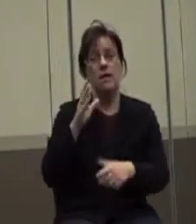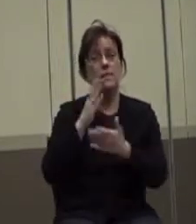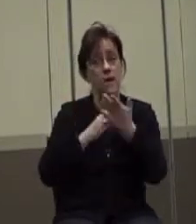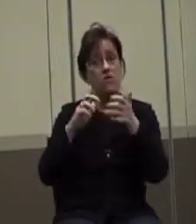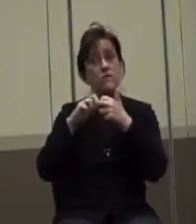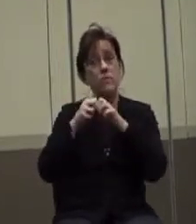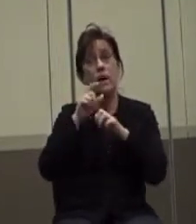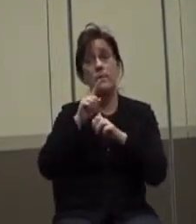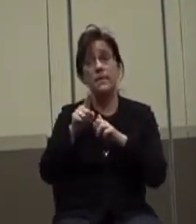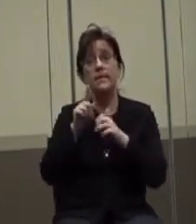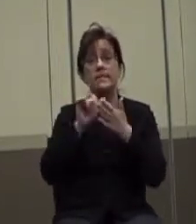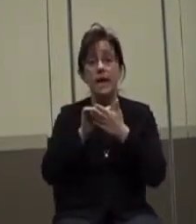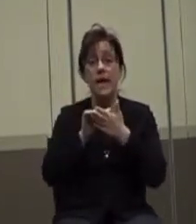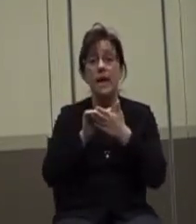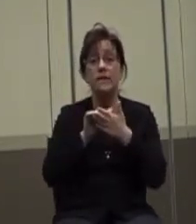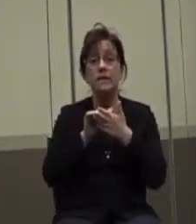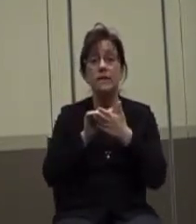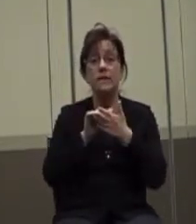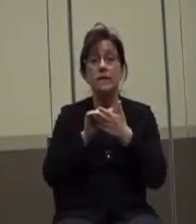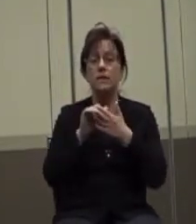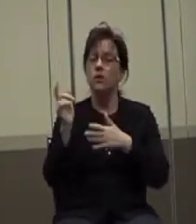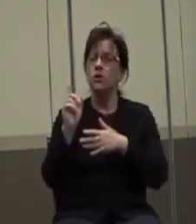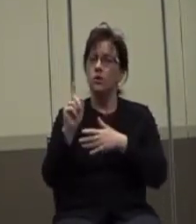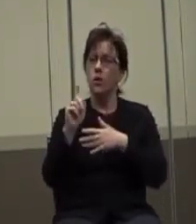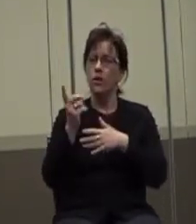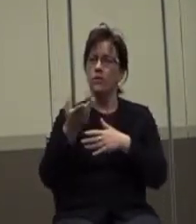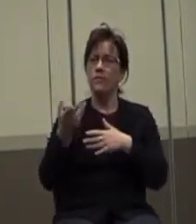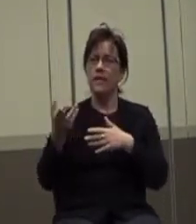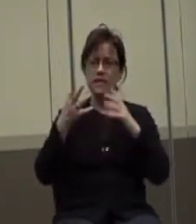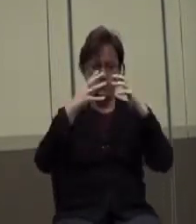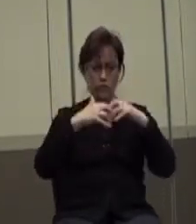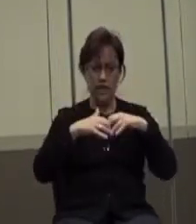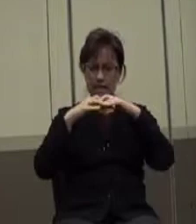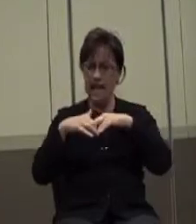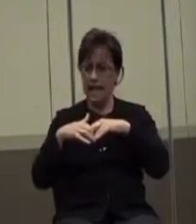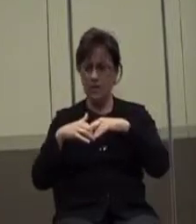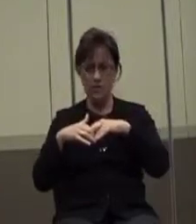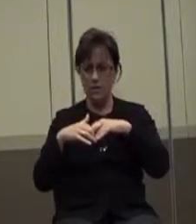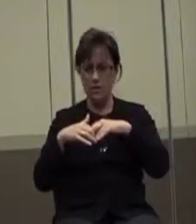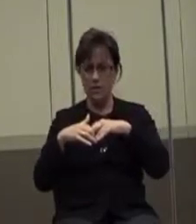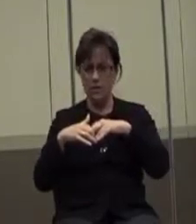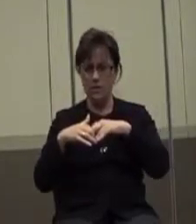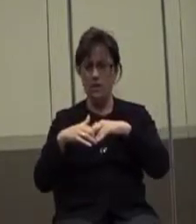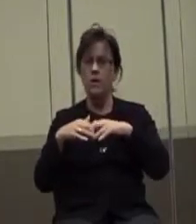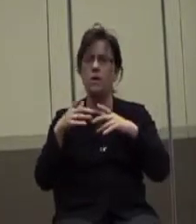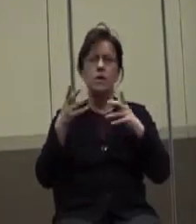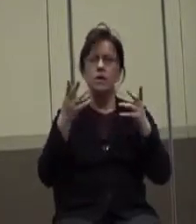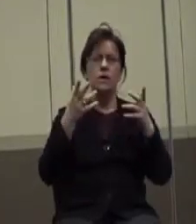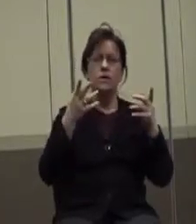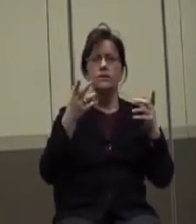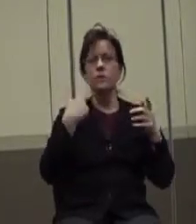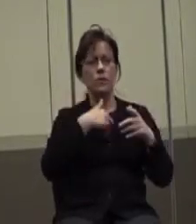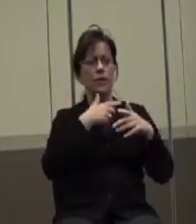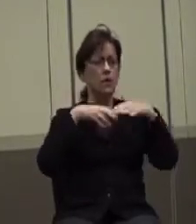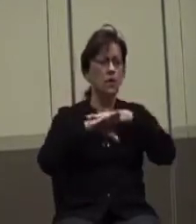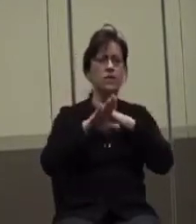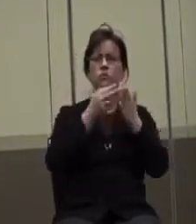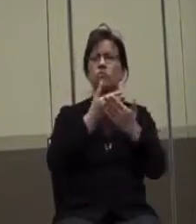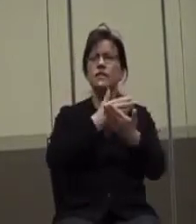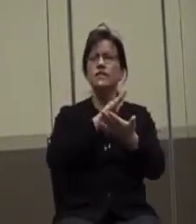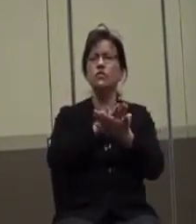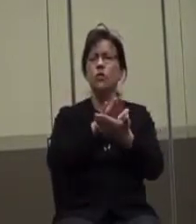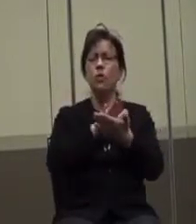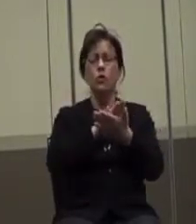part of the issue is that where the things break down is that you go into the preschools and we've got